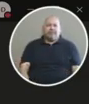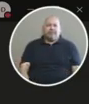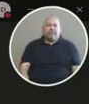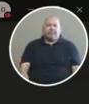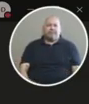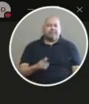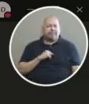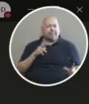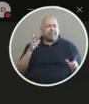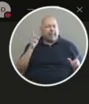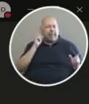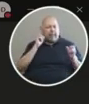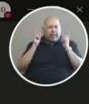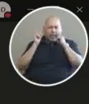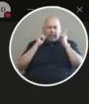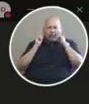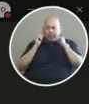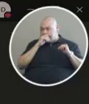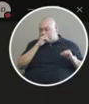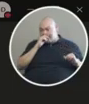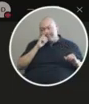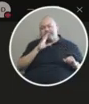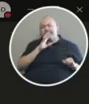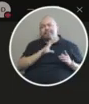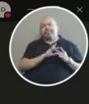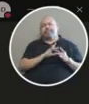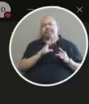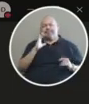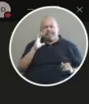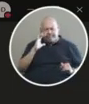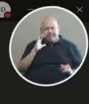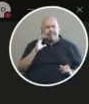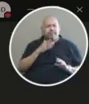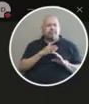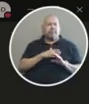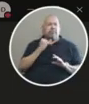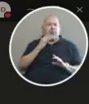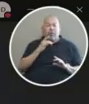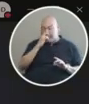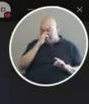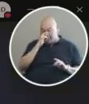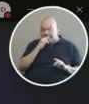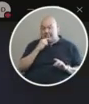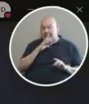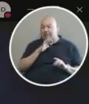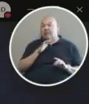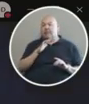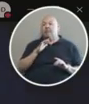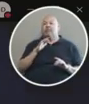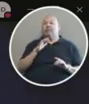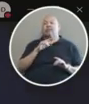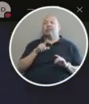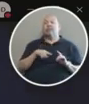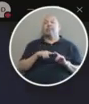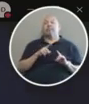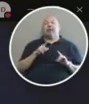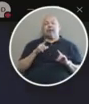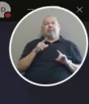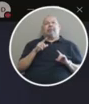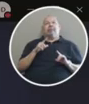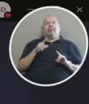I've been hearing a lot of talk, and previous callers have mentioned this, about